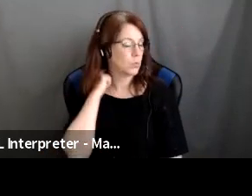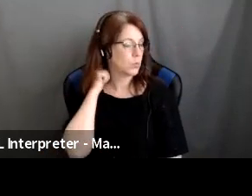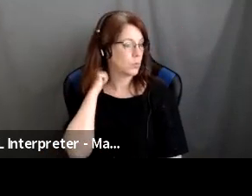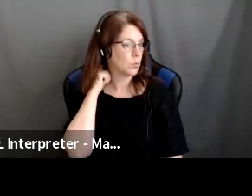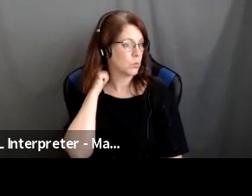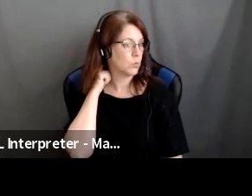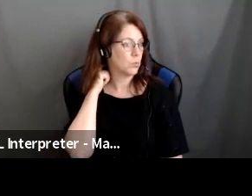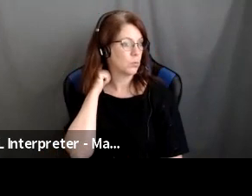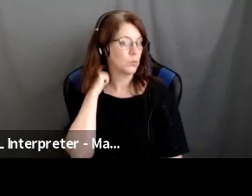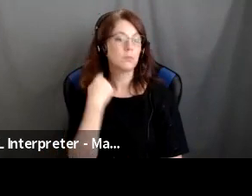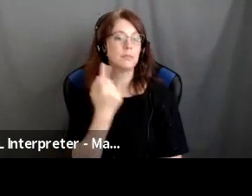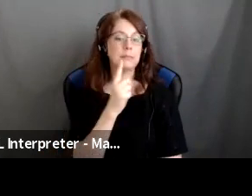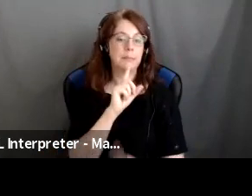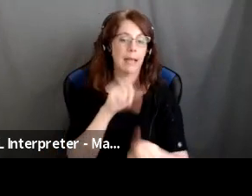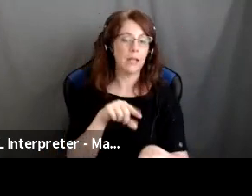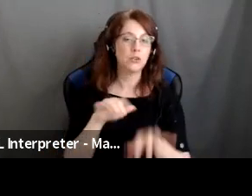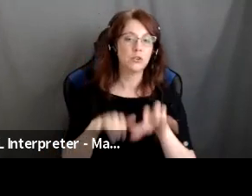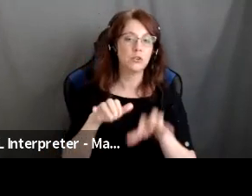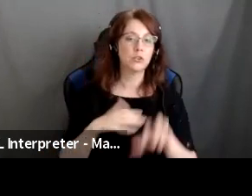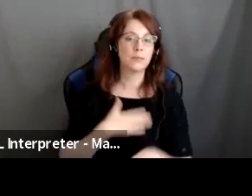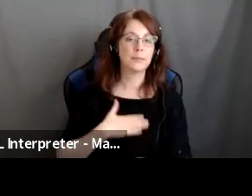who can answer that question?